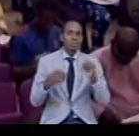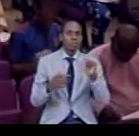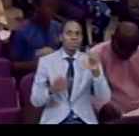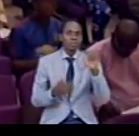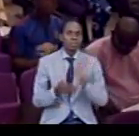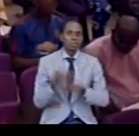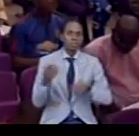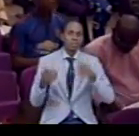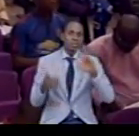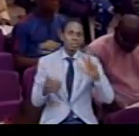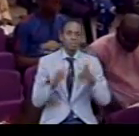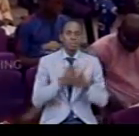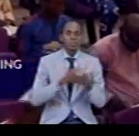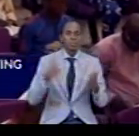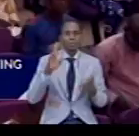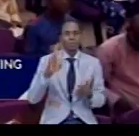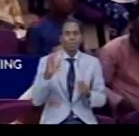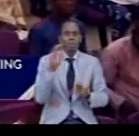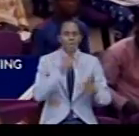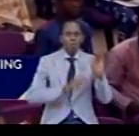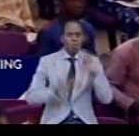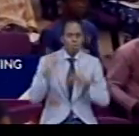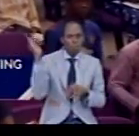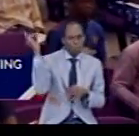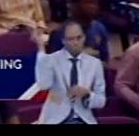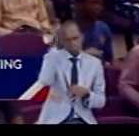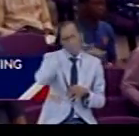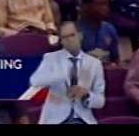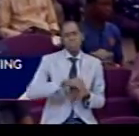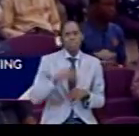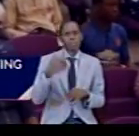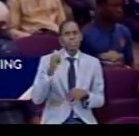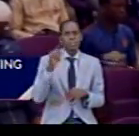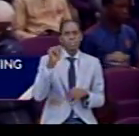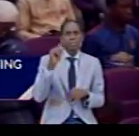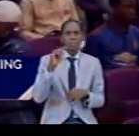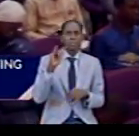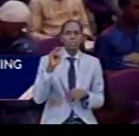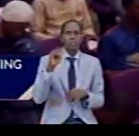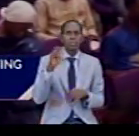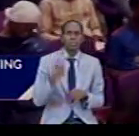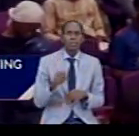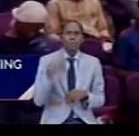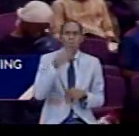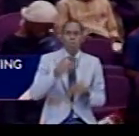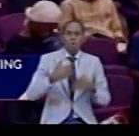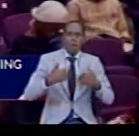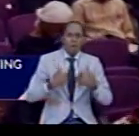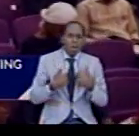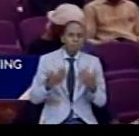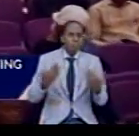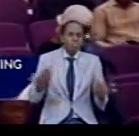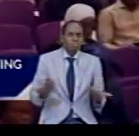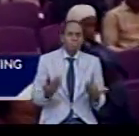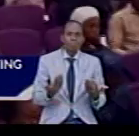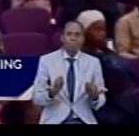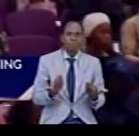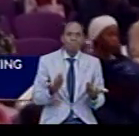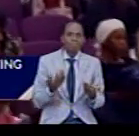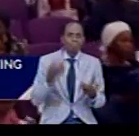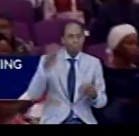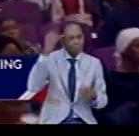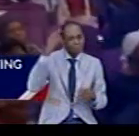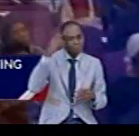of foolish Galatians who was Bewitched you who was derailed to you